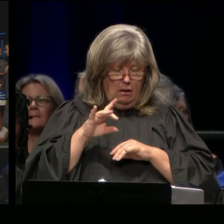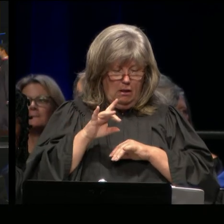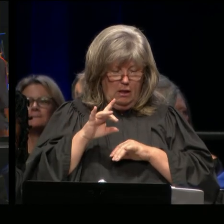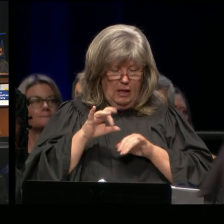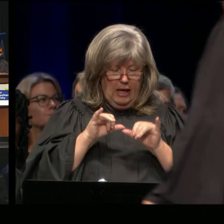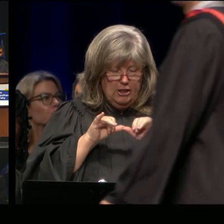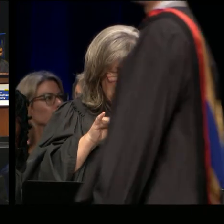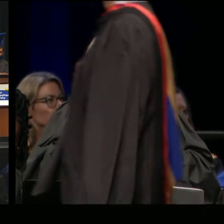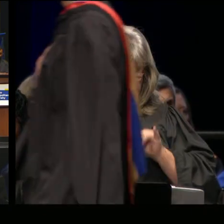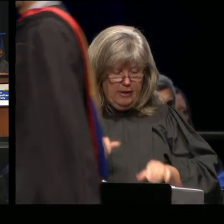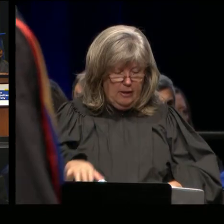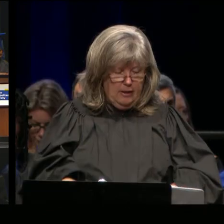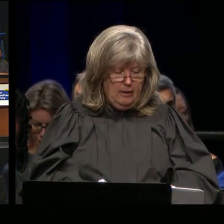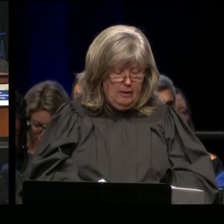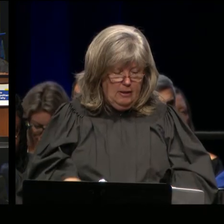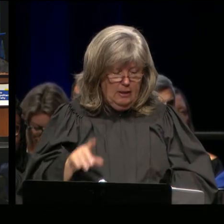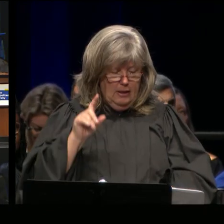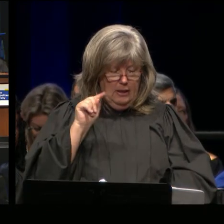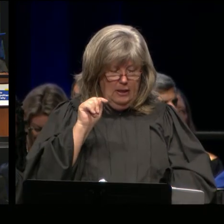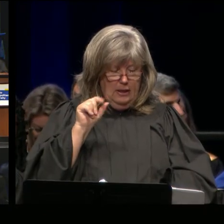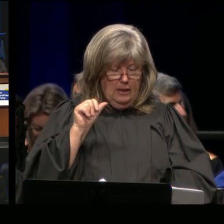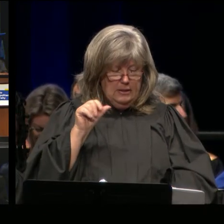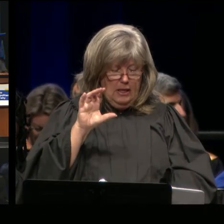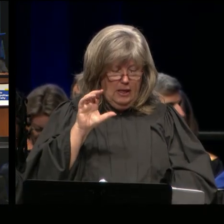Taha Abbasi Hashemi.